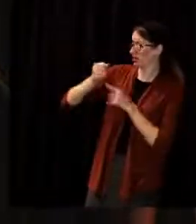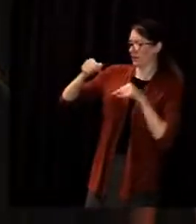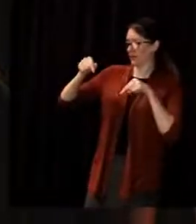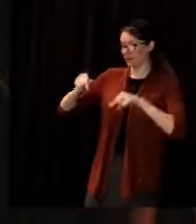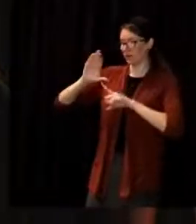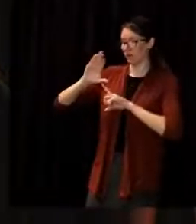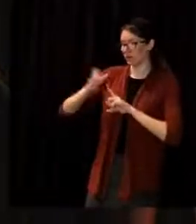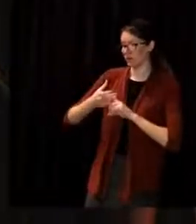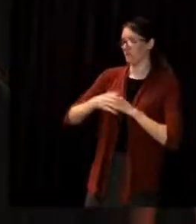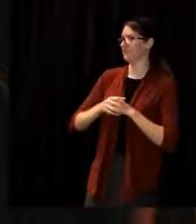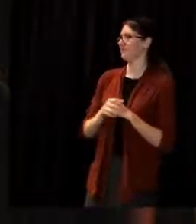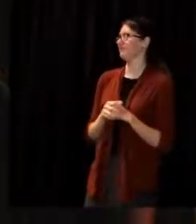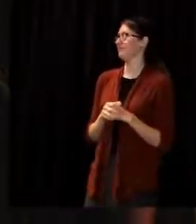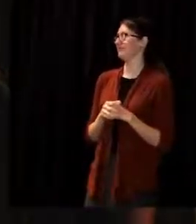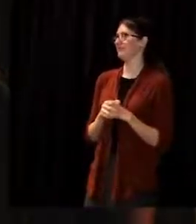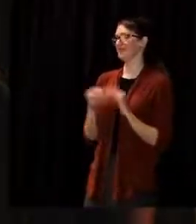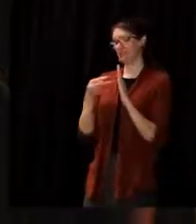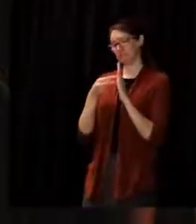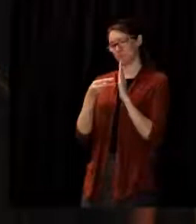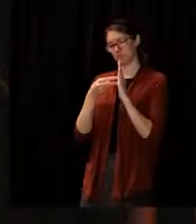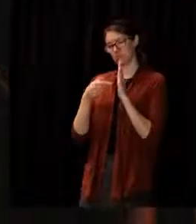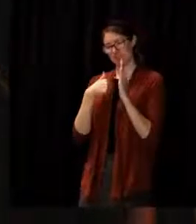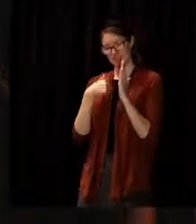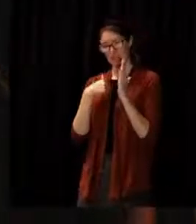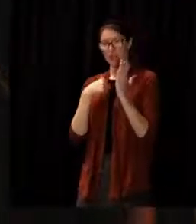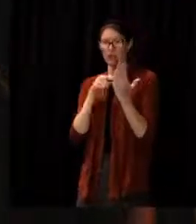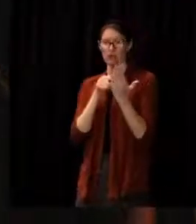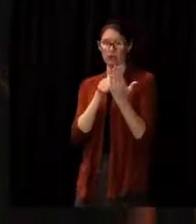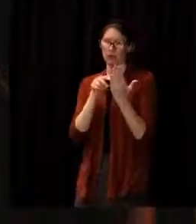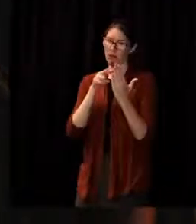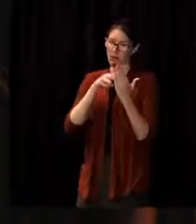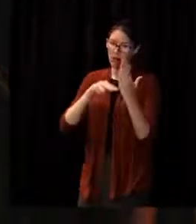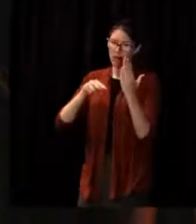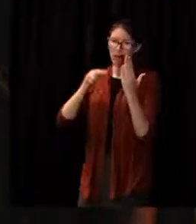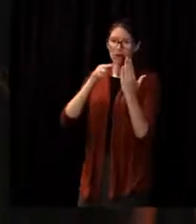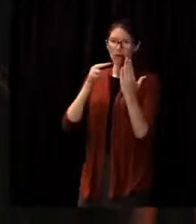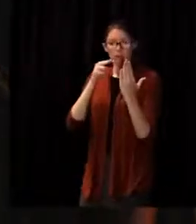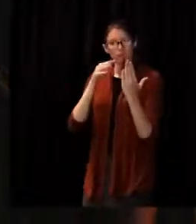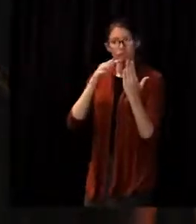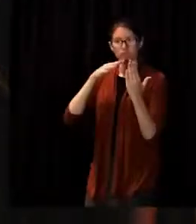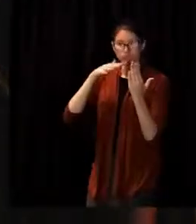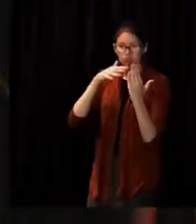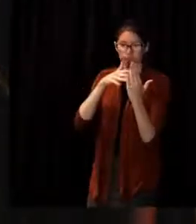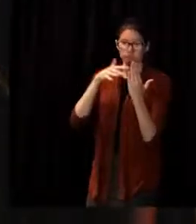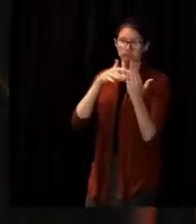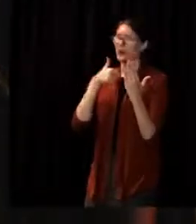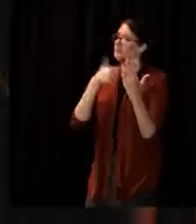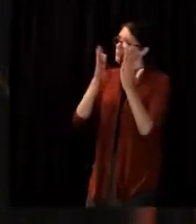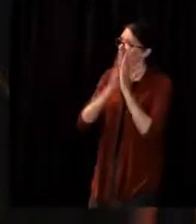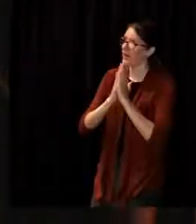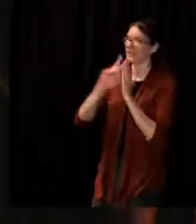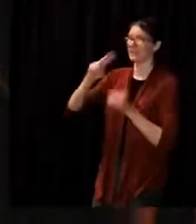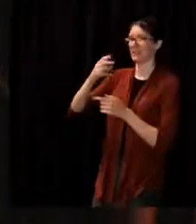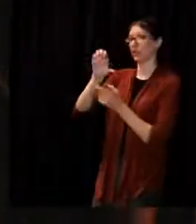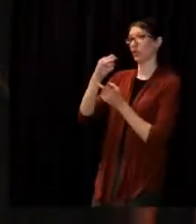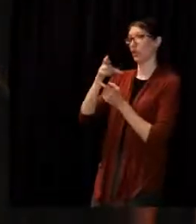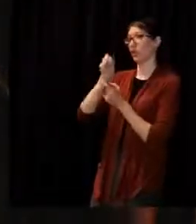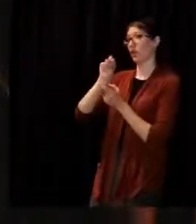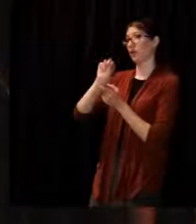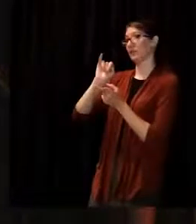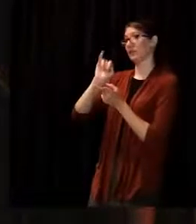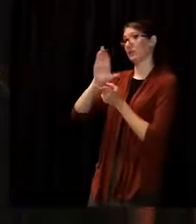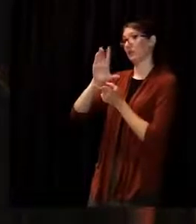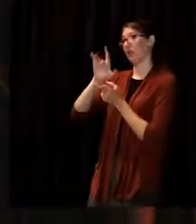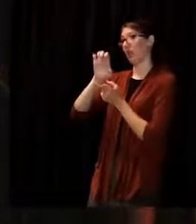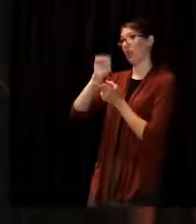verse of Scripture that I held on to a lot, and I prayed it frequently, and it comes from 2 Chronicles 16, verse